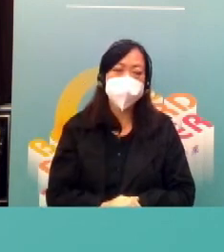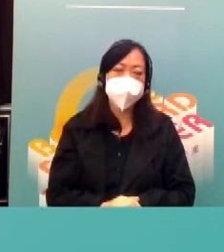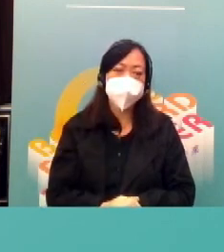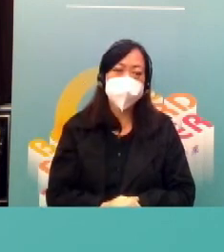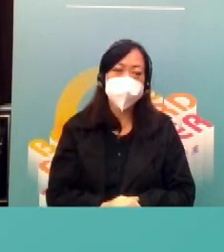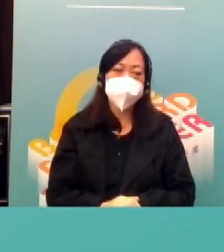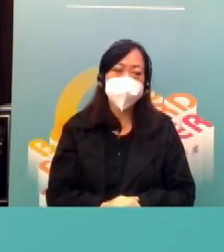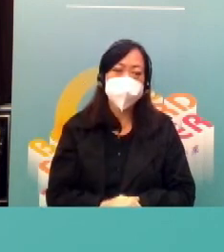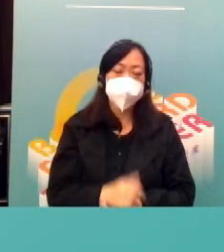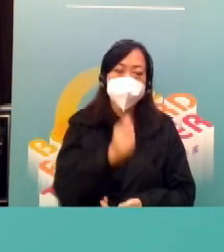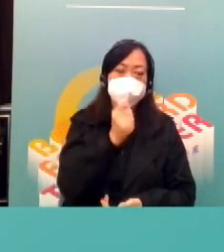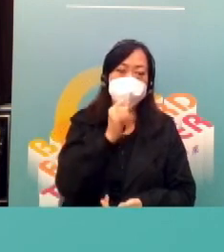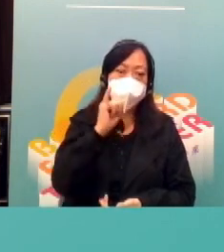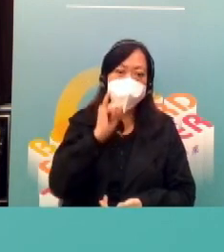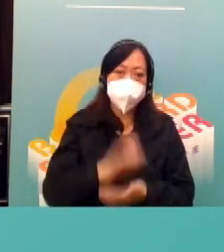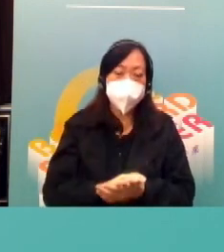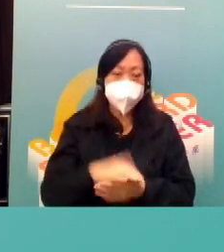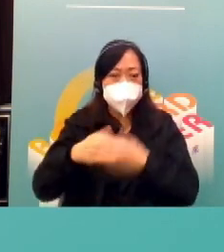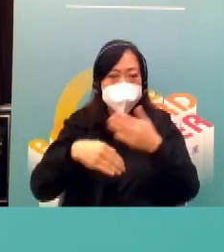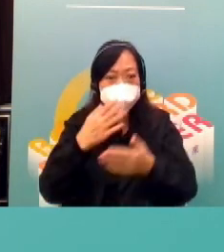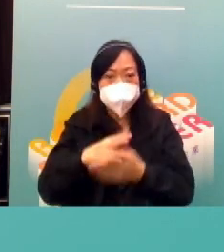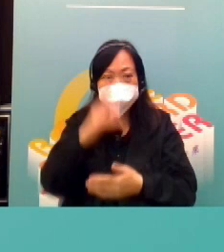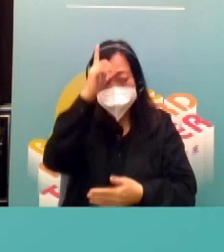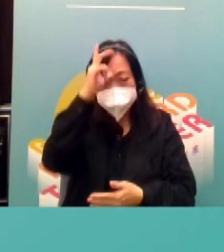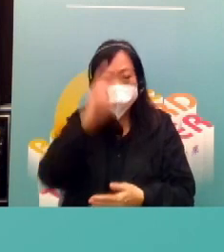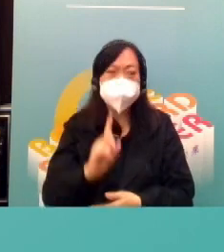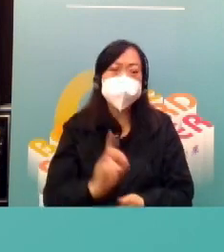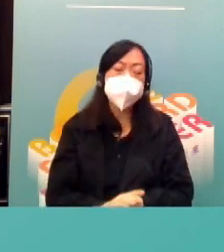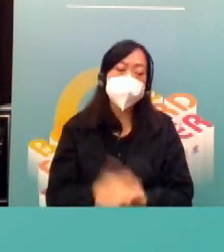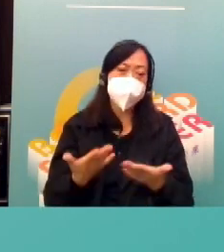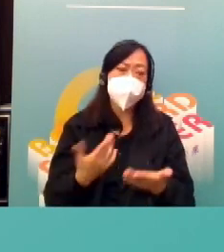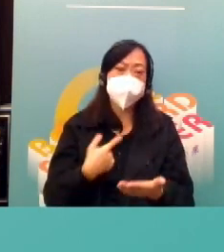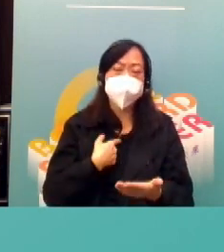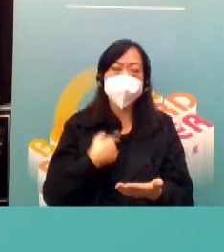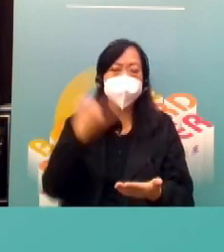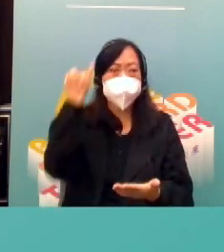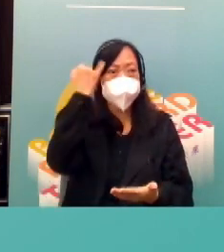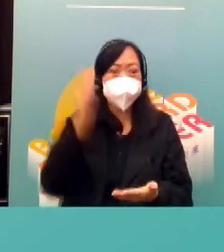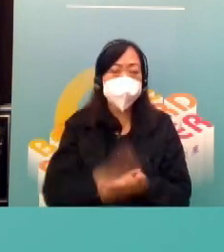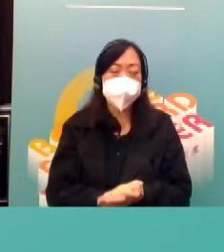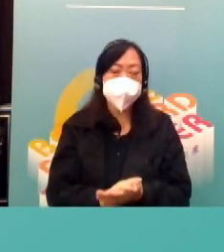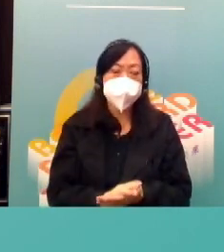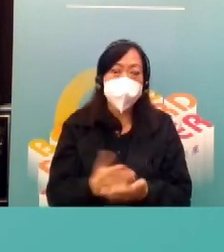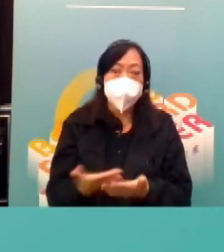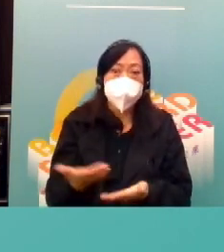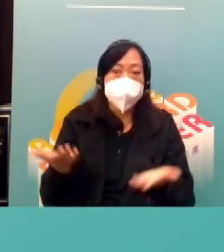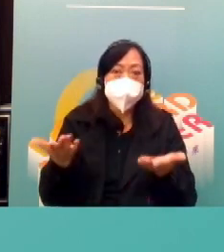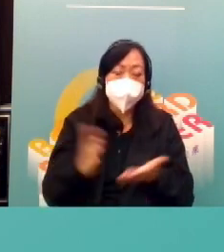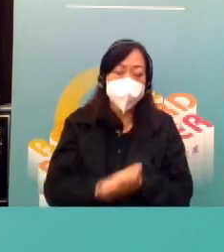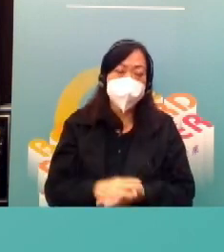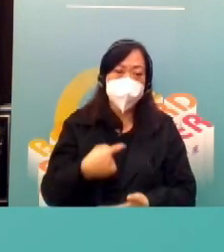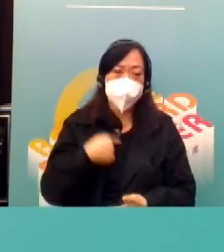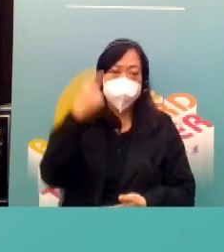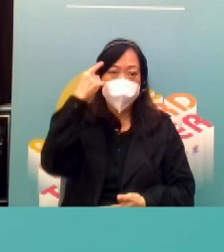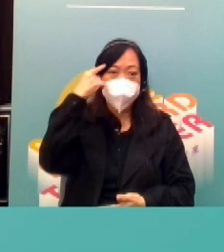know, because it's new and no one's really had one. And I think there's a role of universities in there around providing